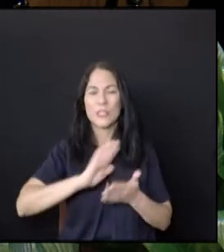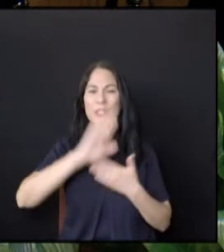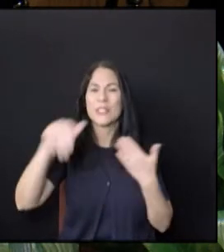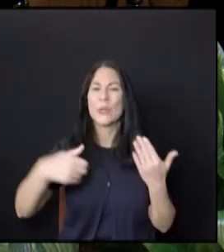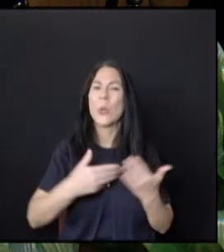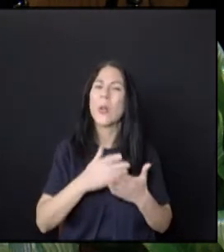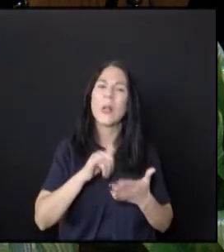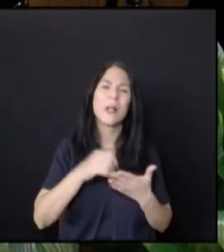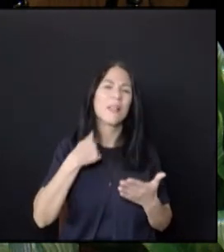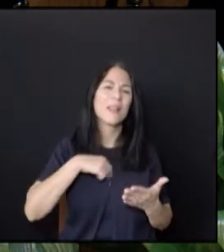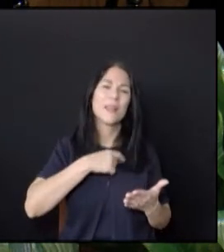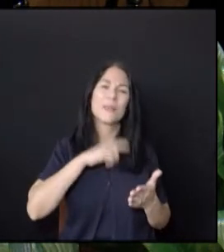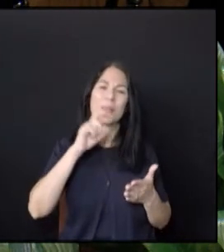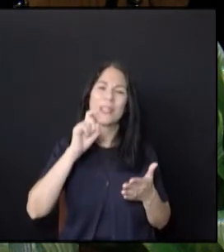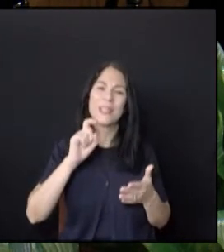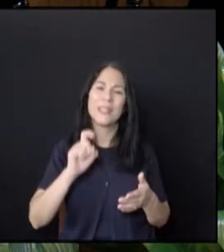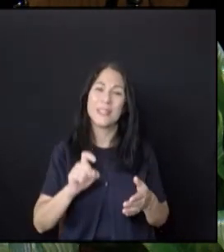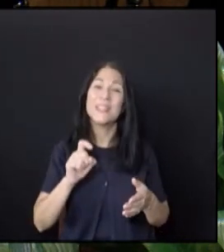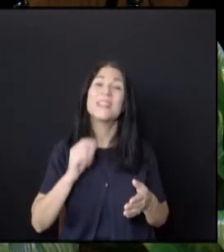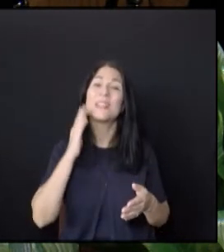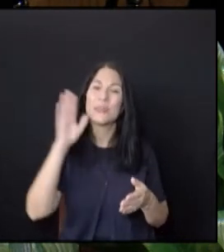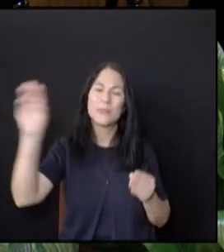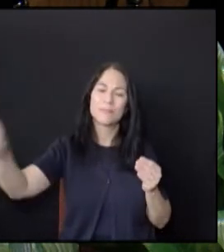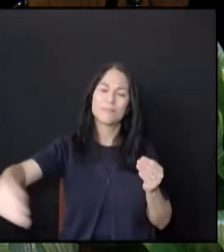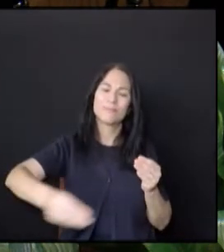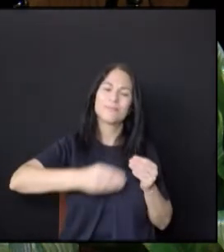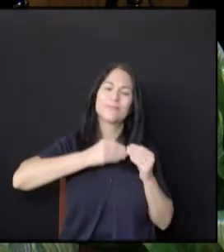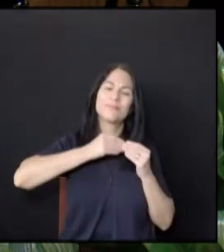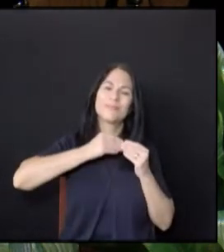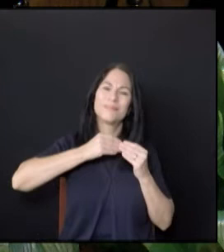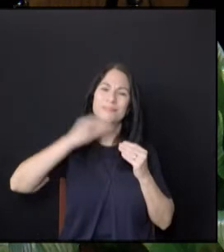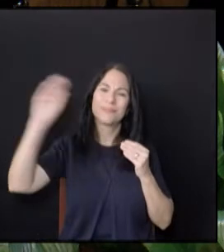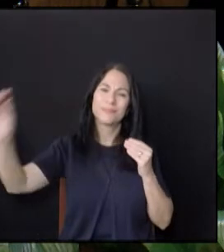all that we need shall be added unto us.